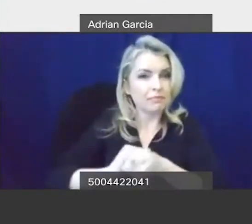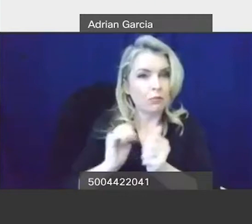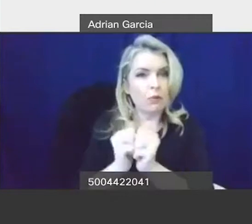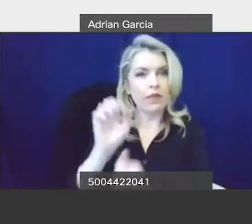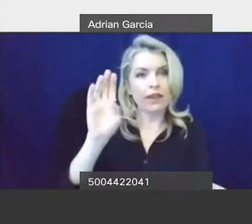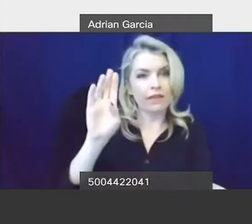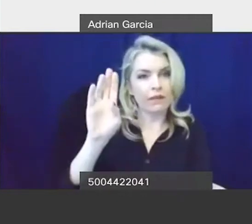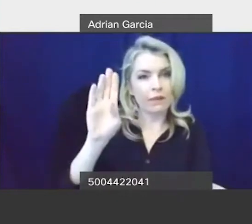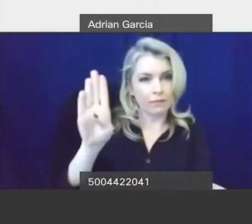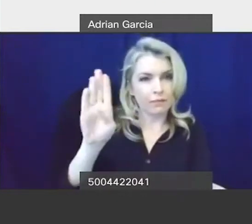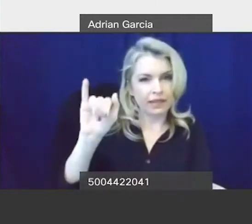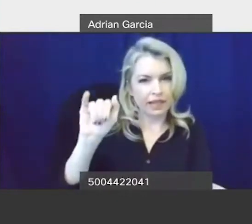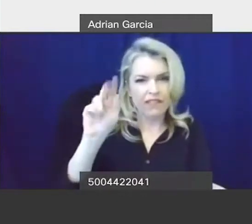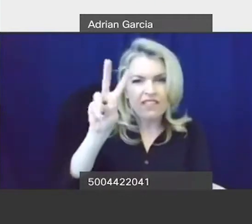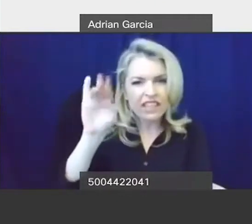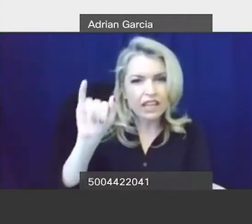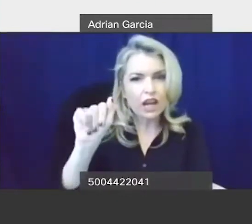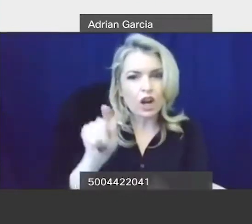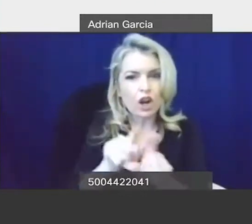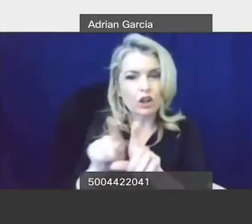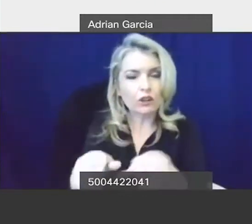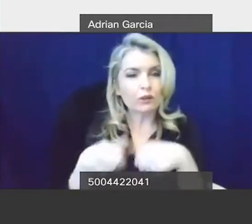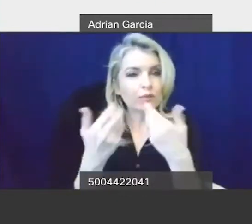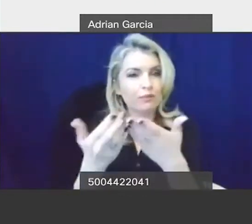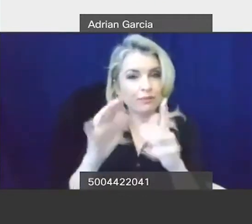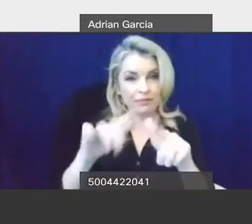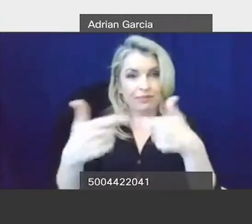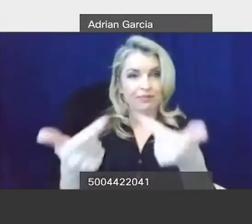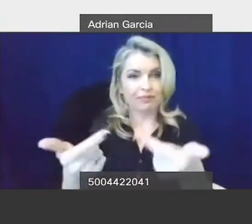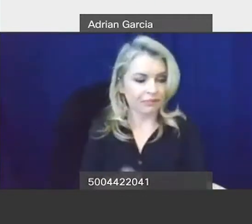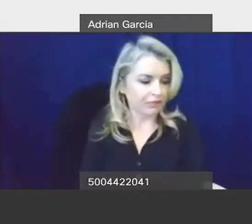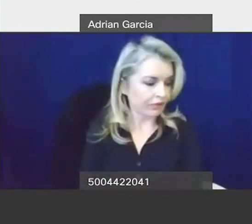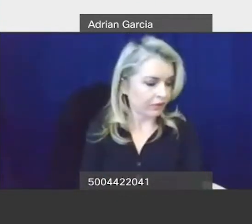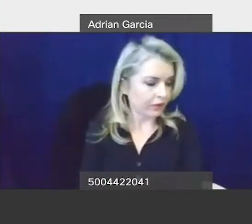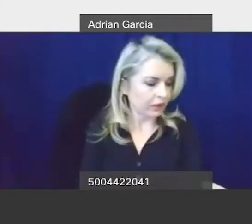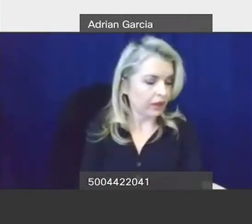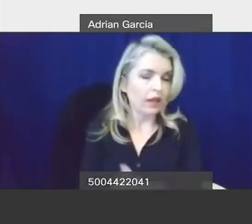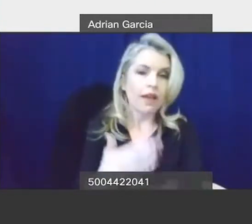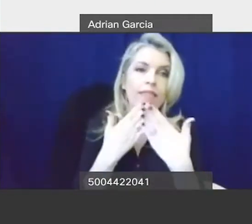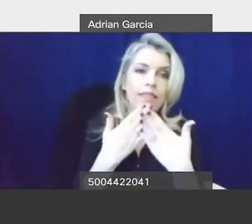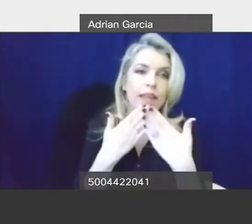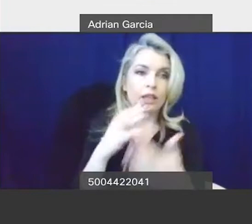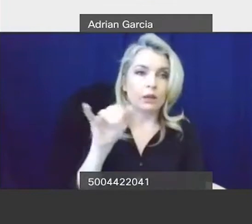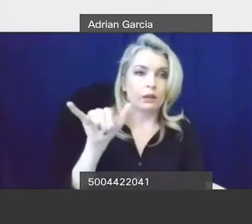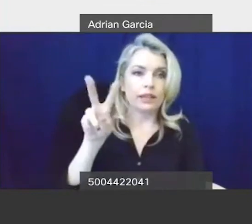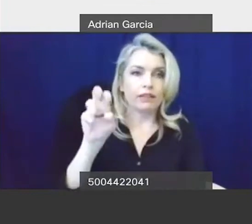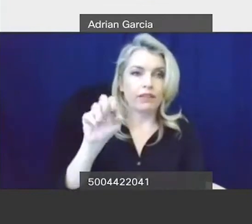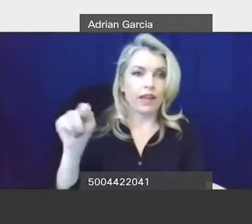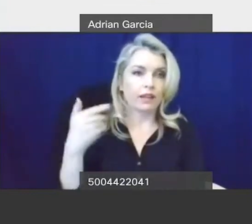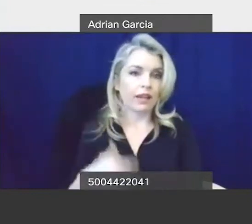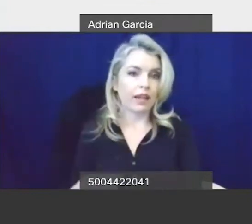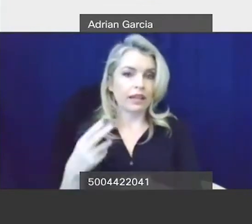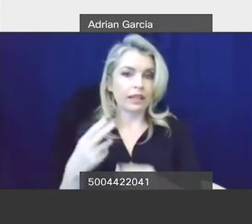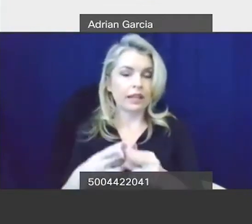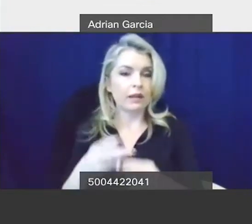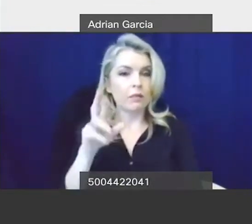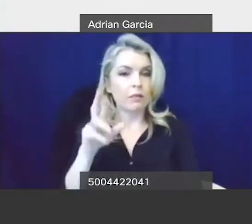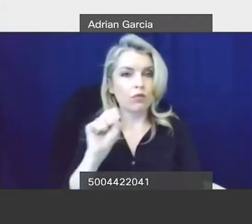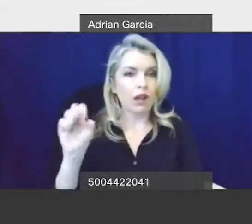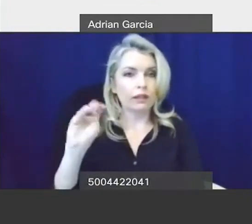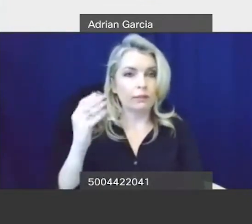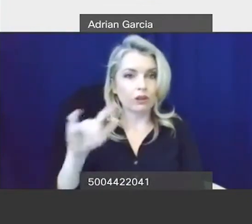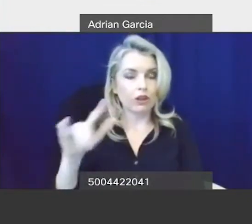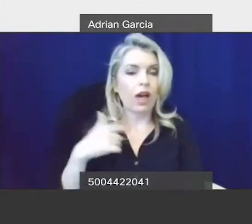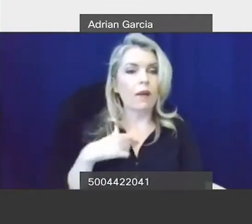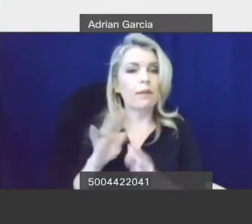they have. Ross, the floor is yours, sir. All right, thank you, Yvette. My name is Ross Mitchell. I'm the Business